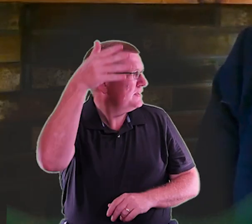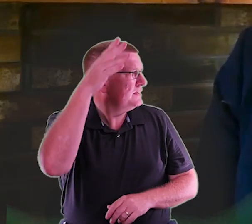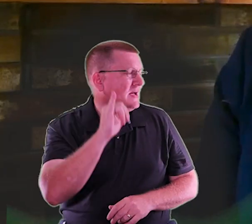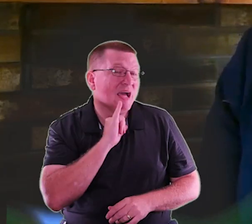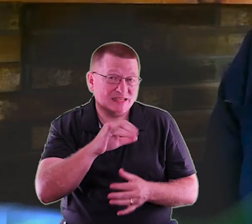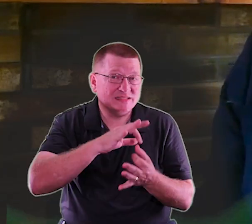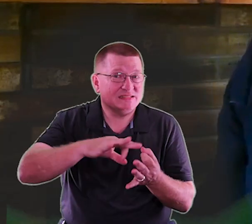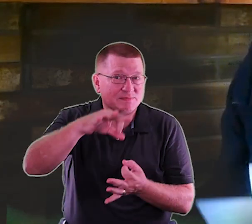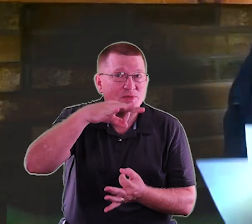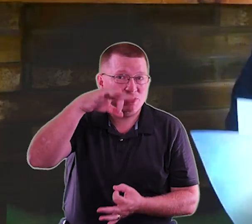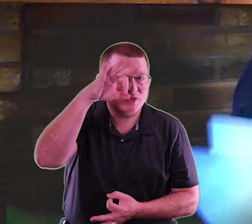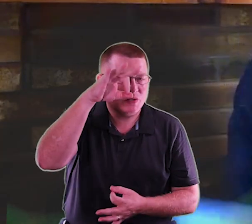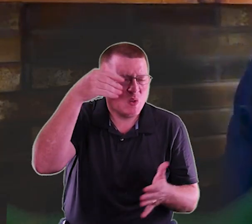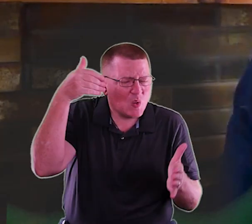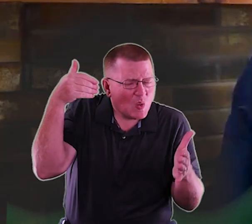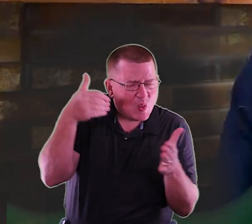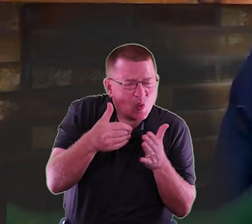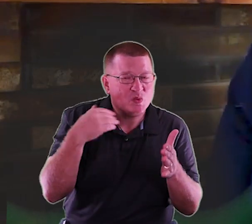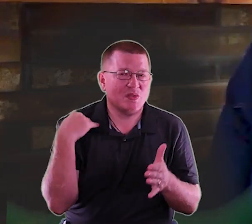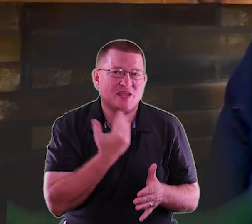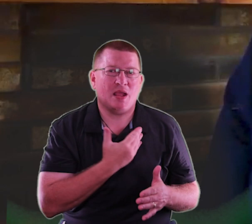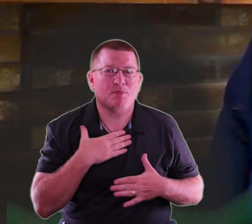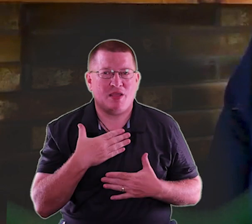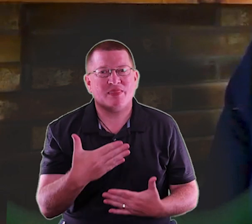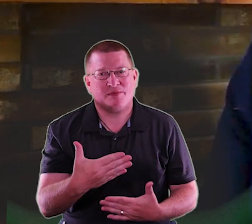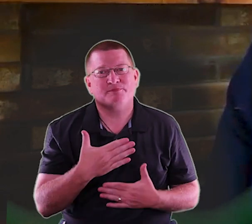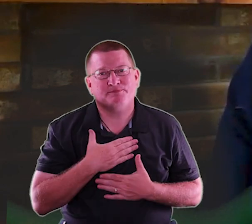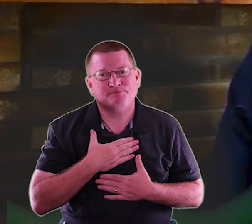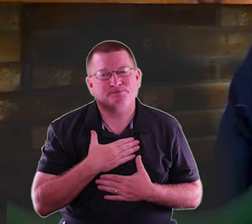spirit, closer than our own breath.